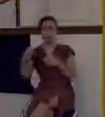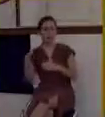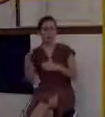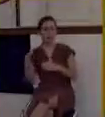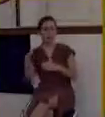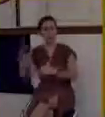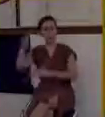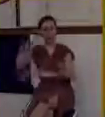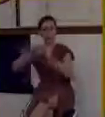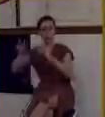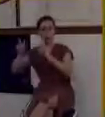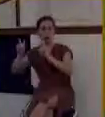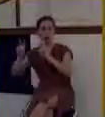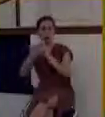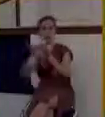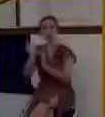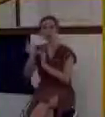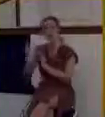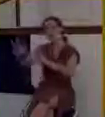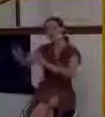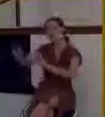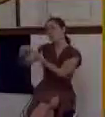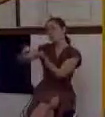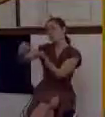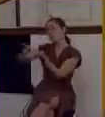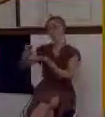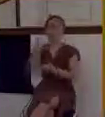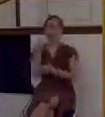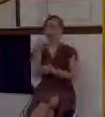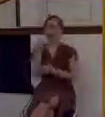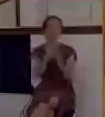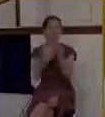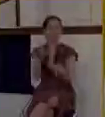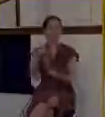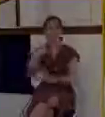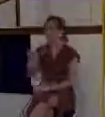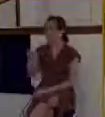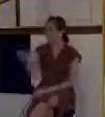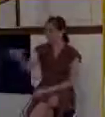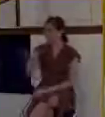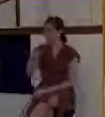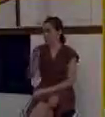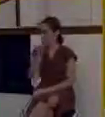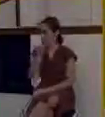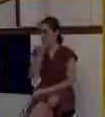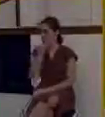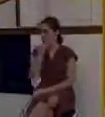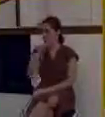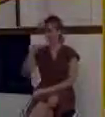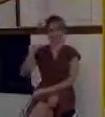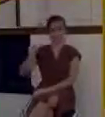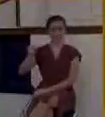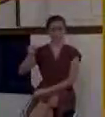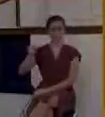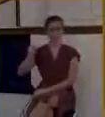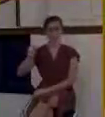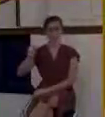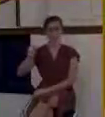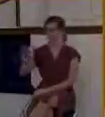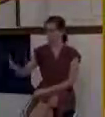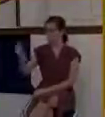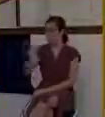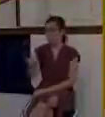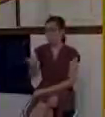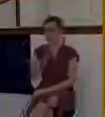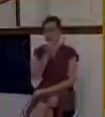of understanding on the Scripture. He blames it on them. He says, you do err. This is your mistake. He doesn't say, you know, it doesn't